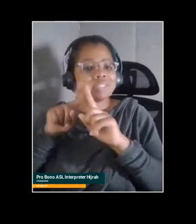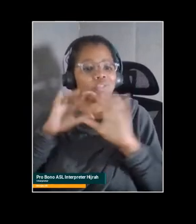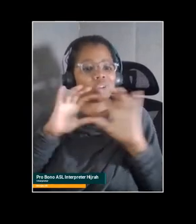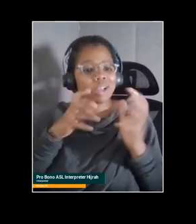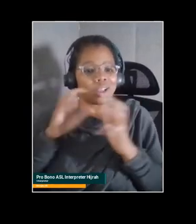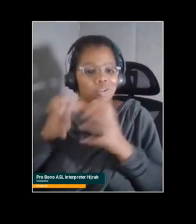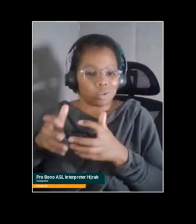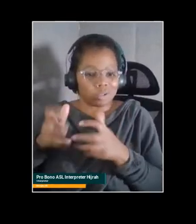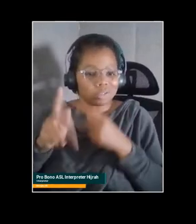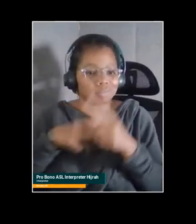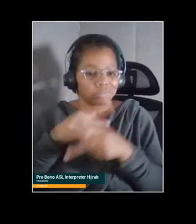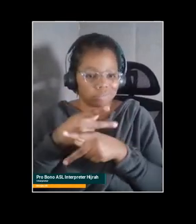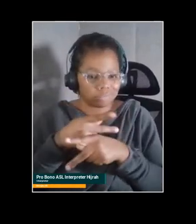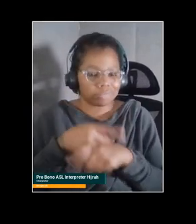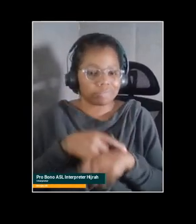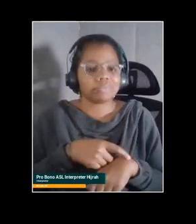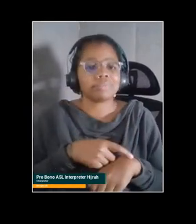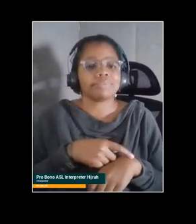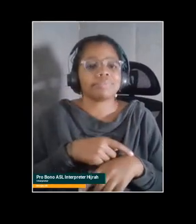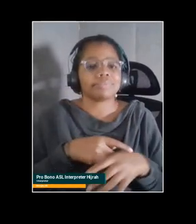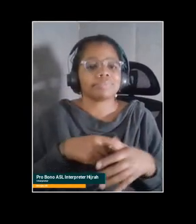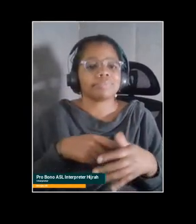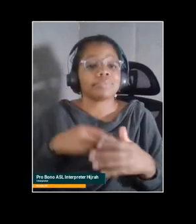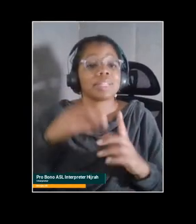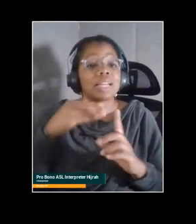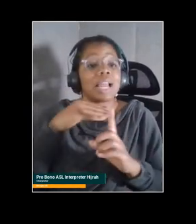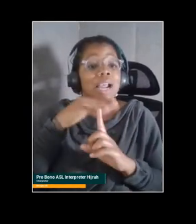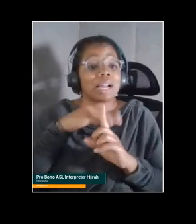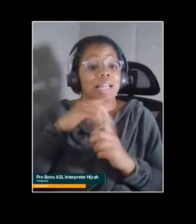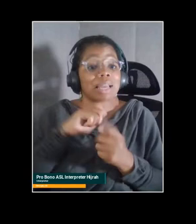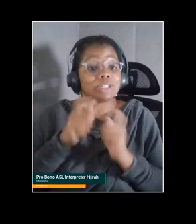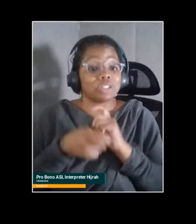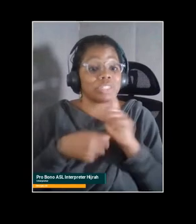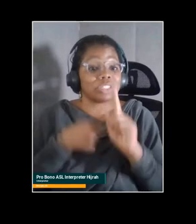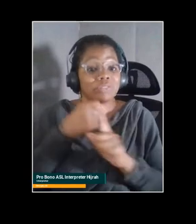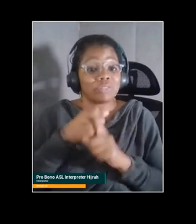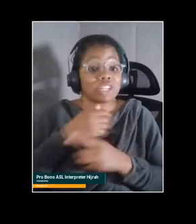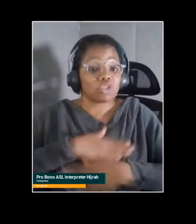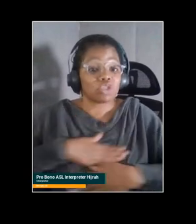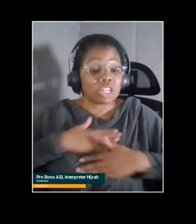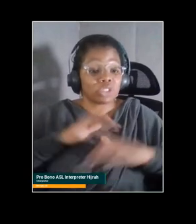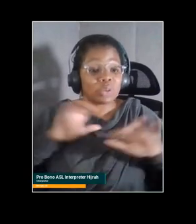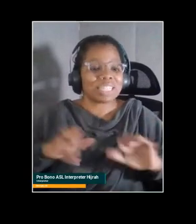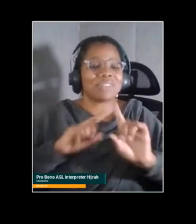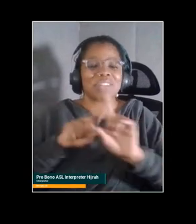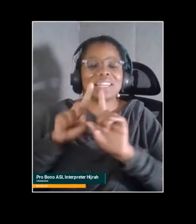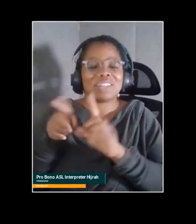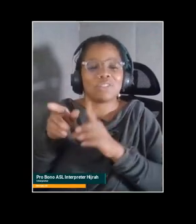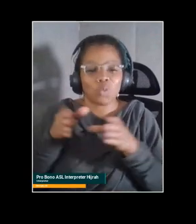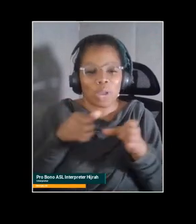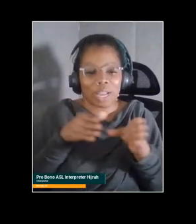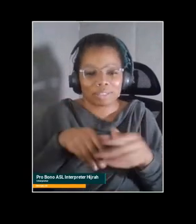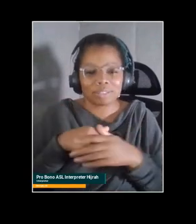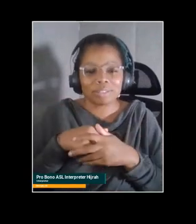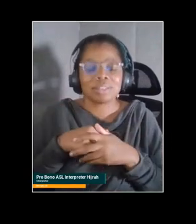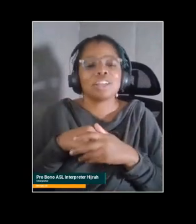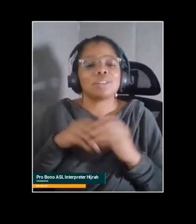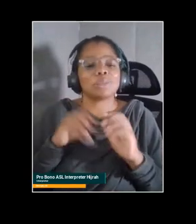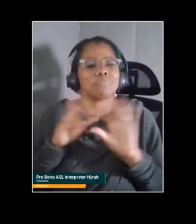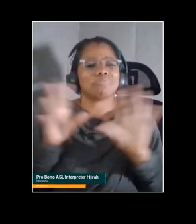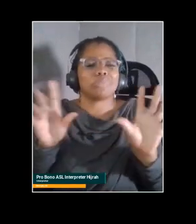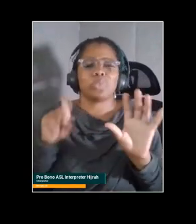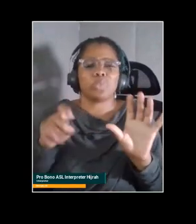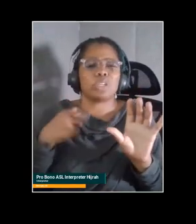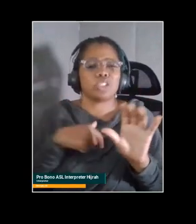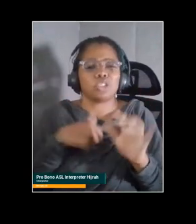categories. As you might expect, climate change affects recreational activities in different ways. So it makes sense to talk about